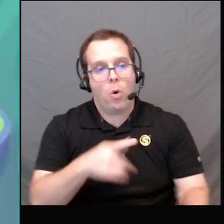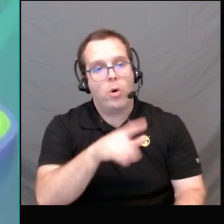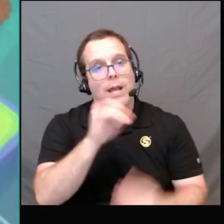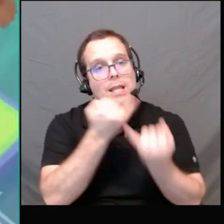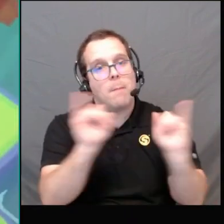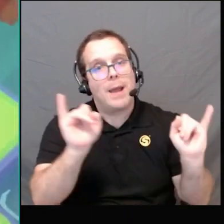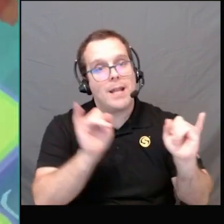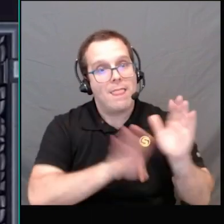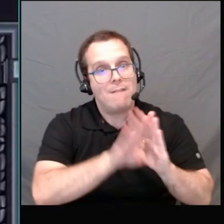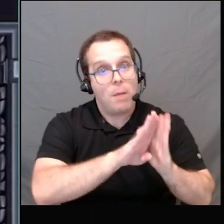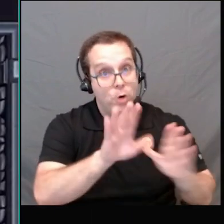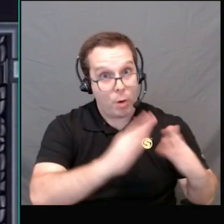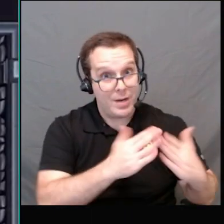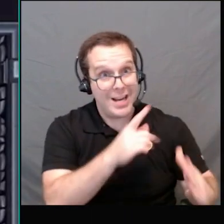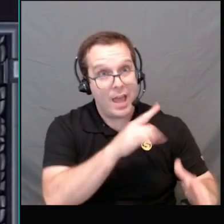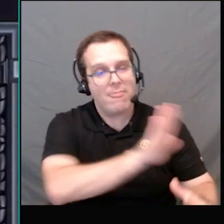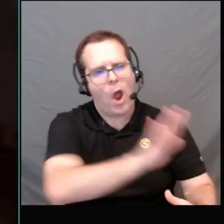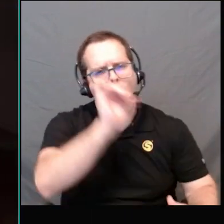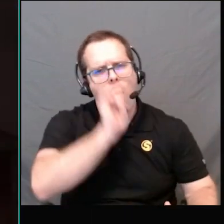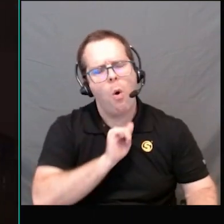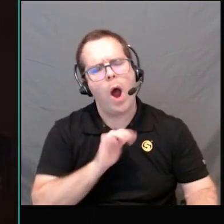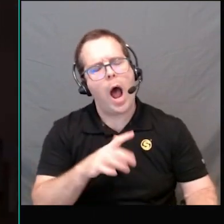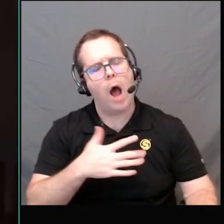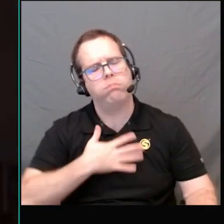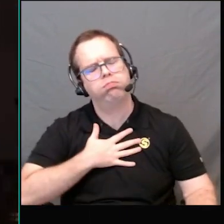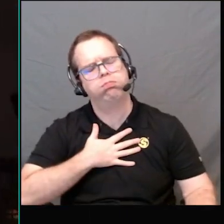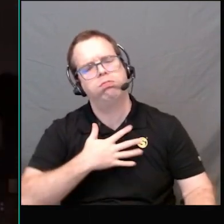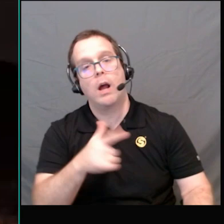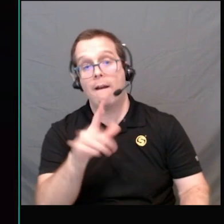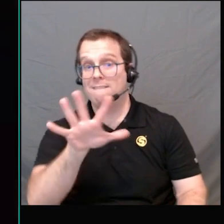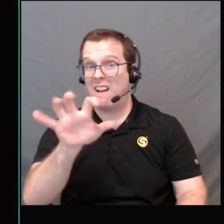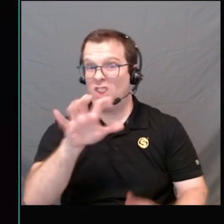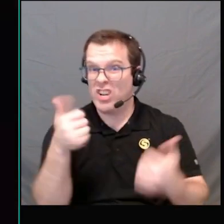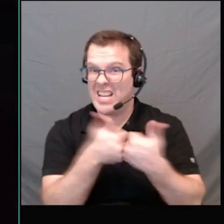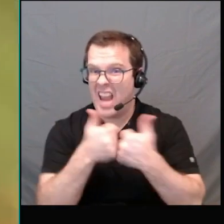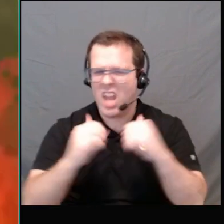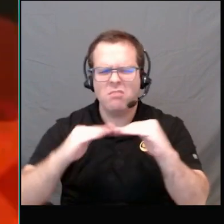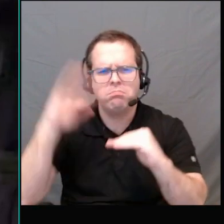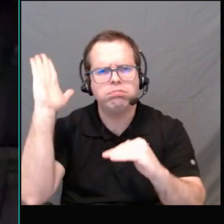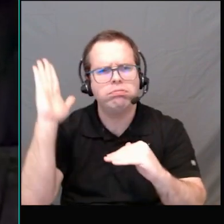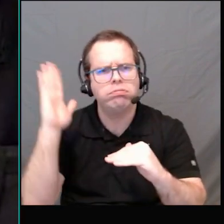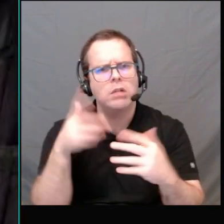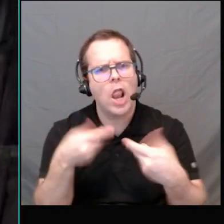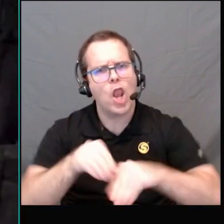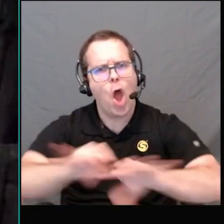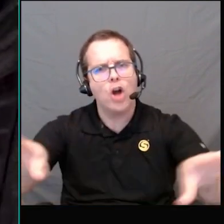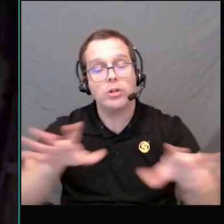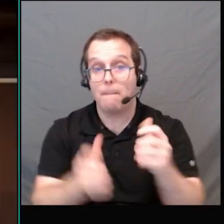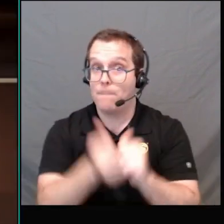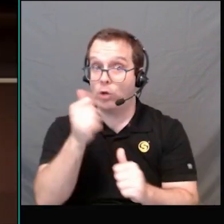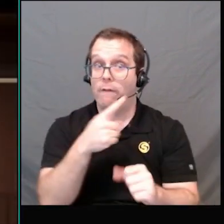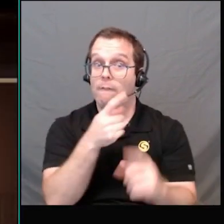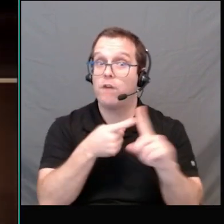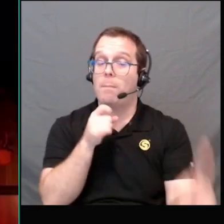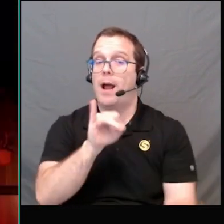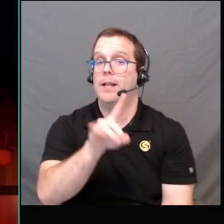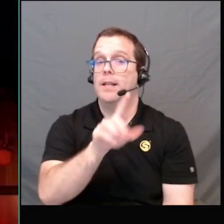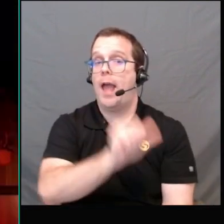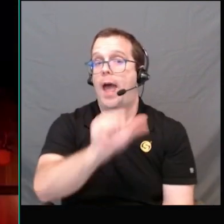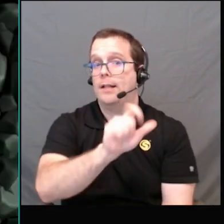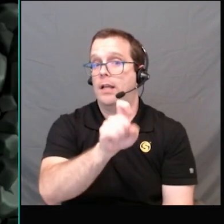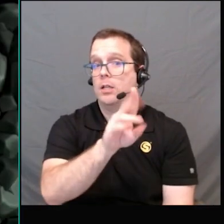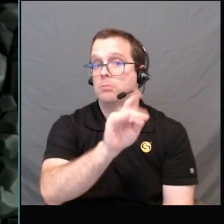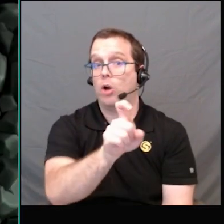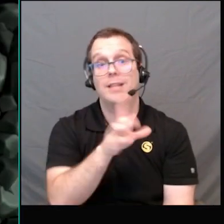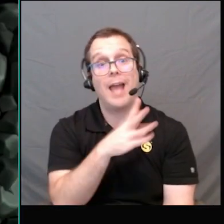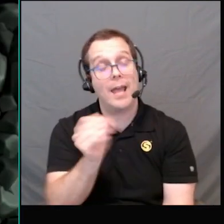year. We've seen more than 500 games launch in 2020, the most ever coming from the ID at Xbox program. And developers in the